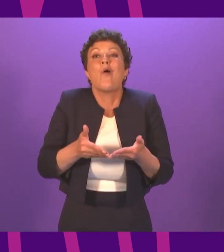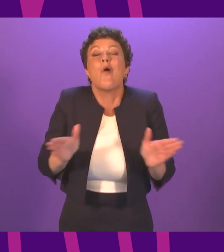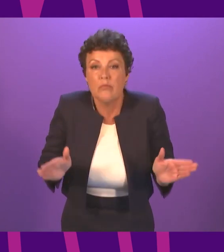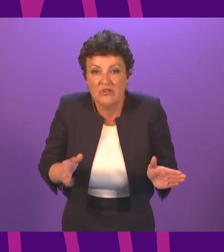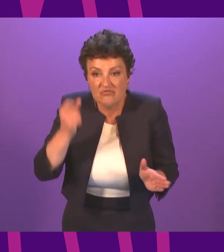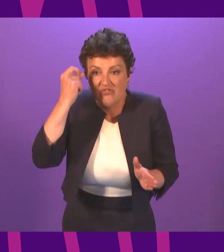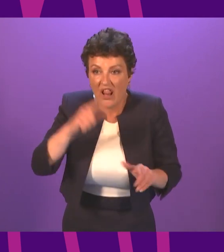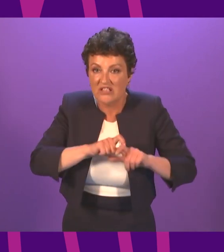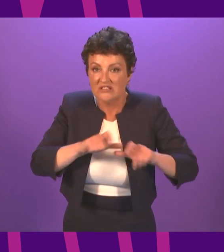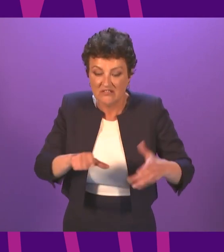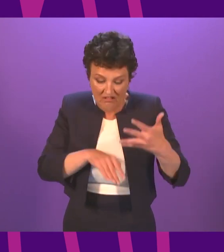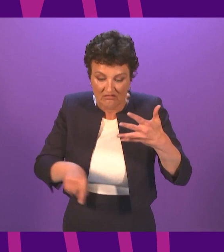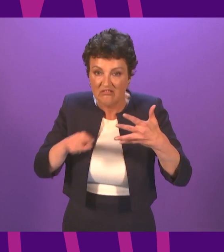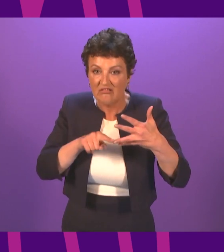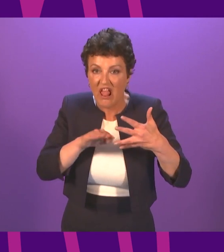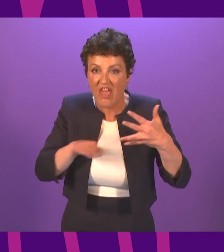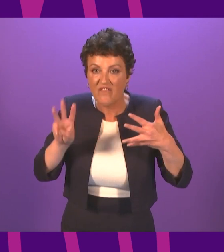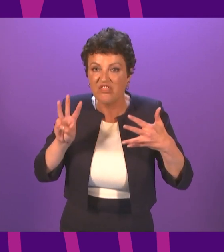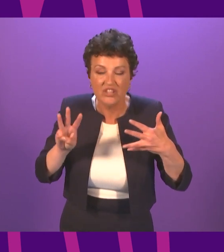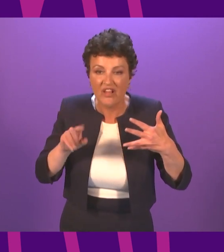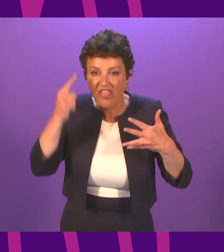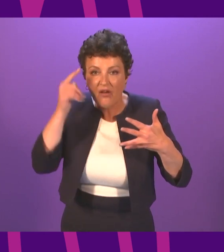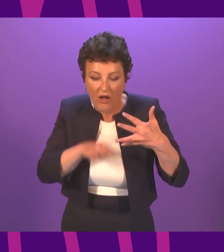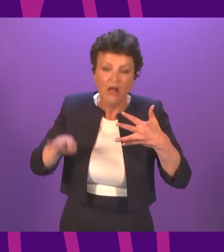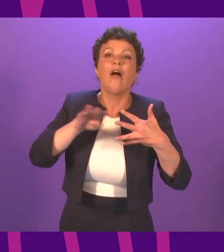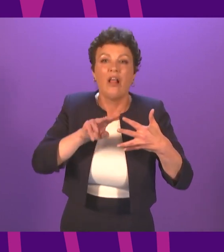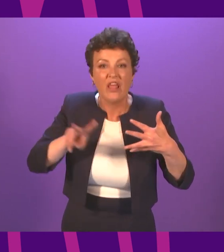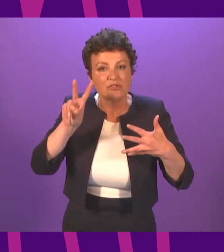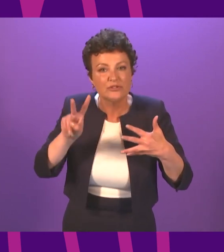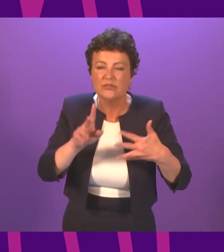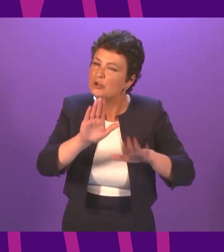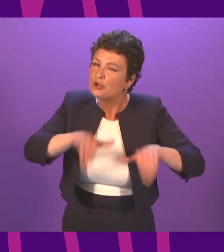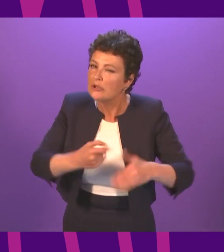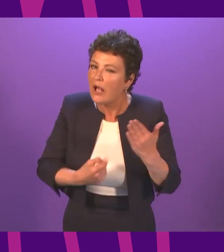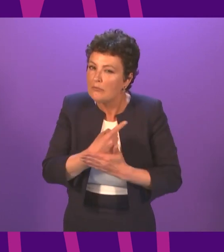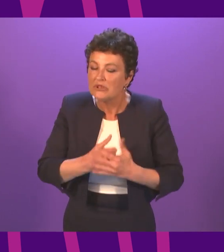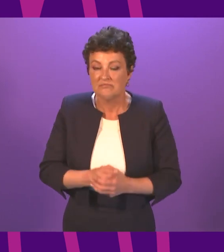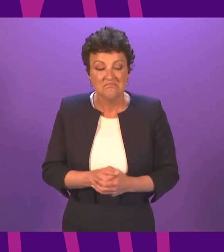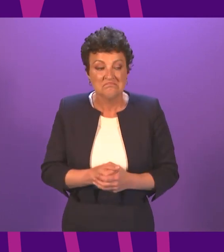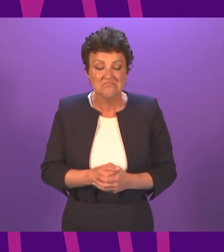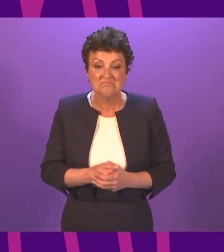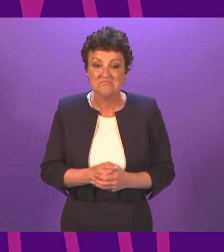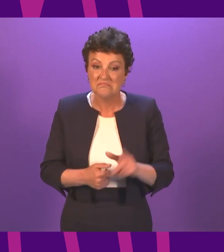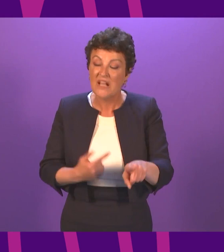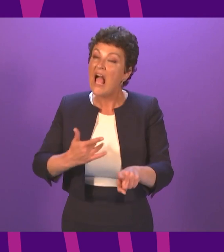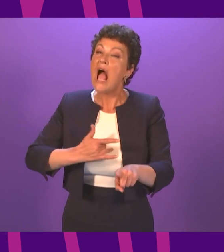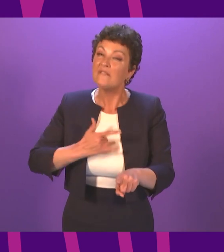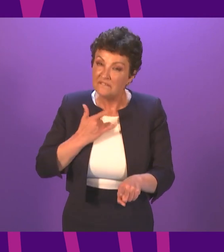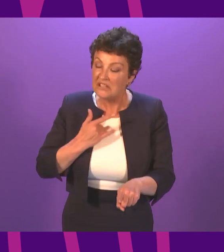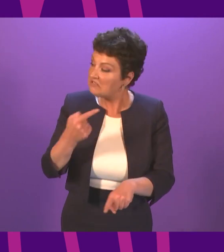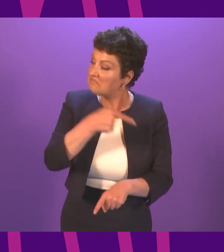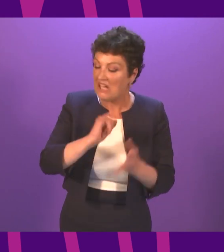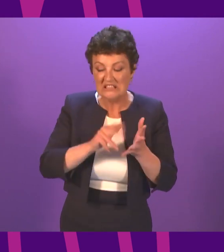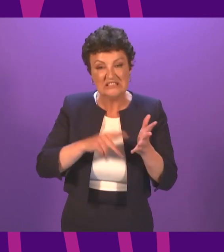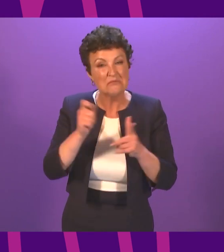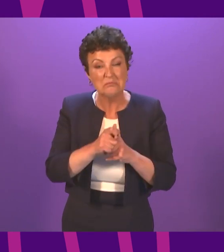current COVID restrictions. Under the SNP, the spirit of enterprise has been stifled. Under a Scottish Conservative administration, it would be